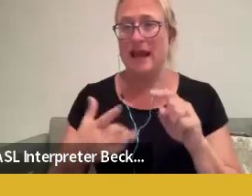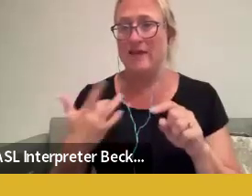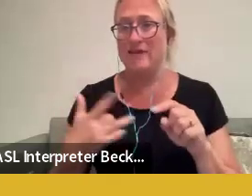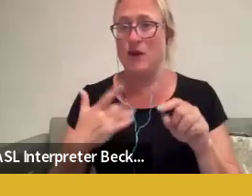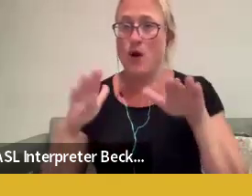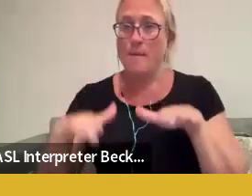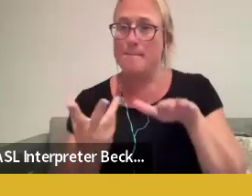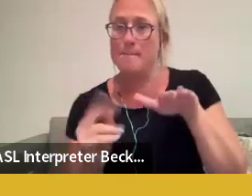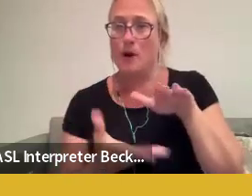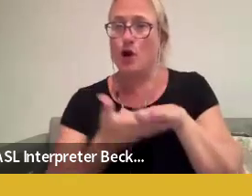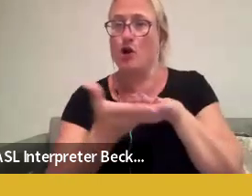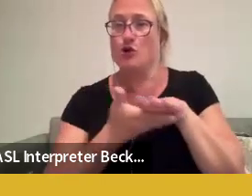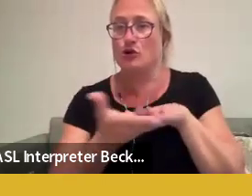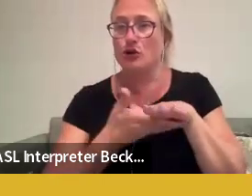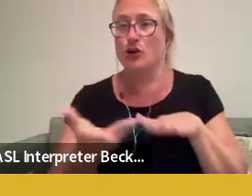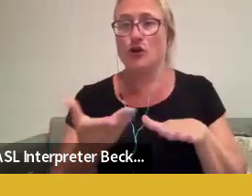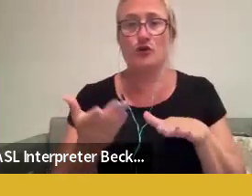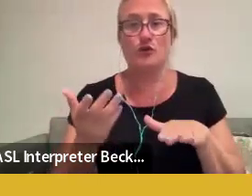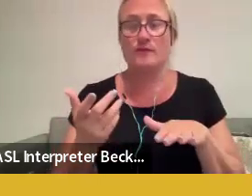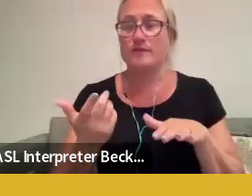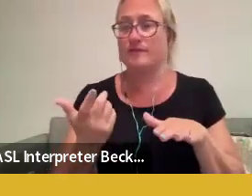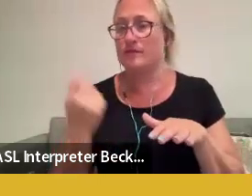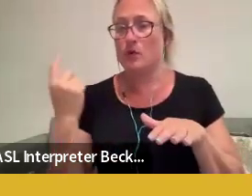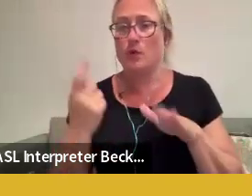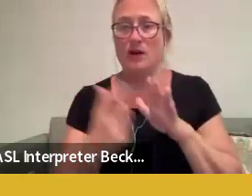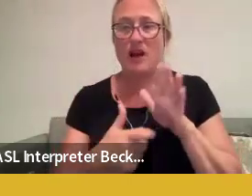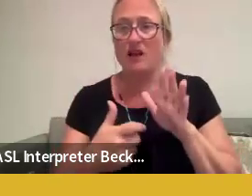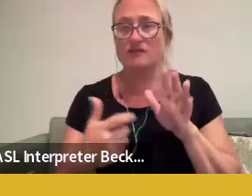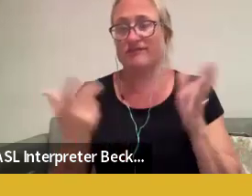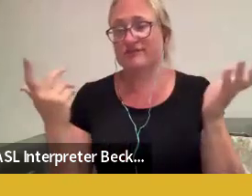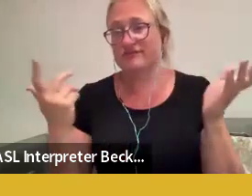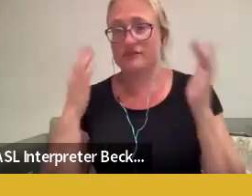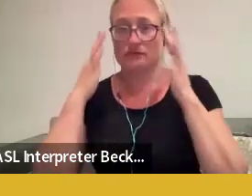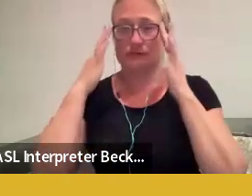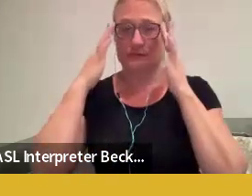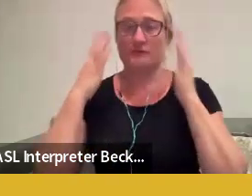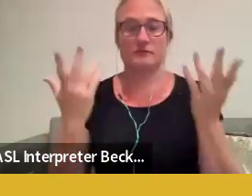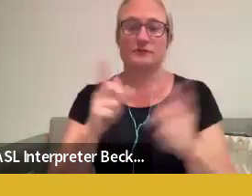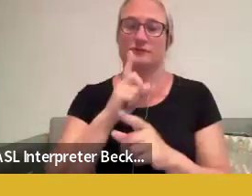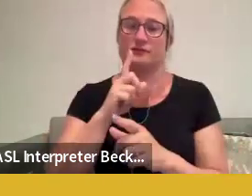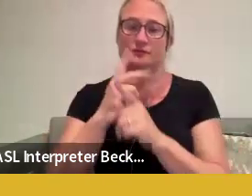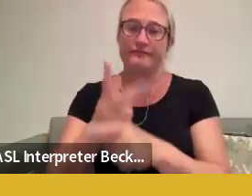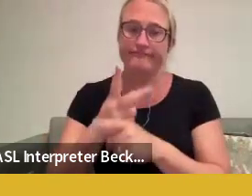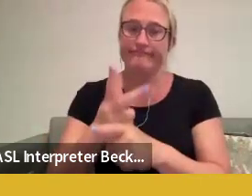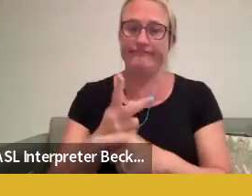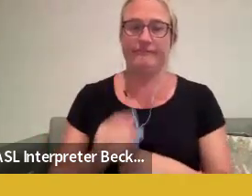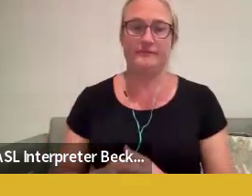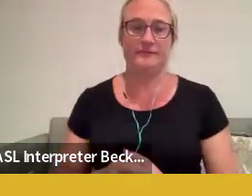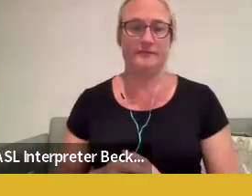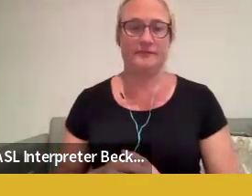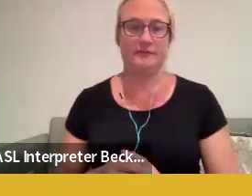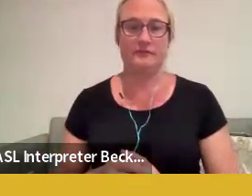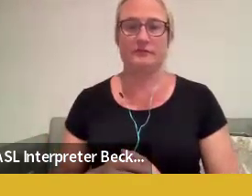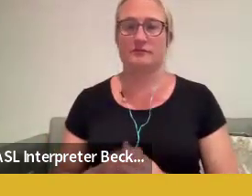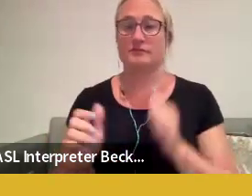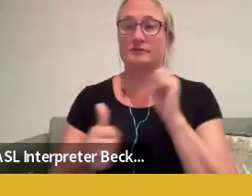on the cement or even a cut that you might get from a seashell on the beach. So you want to take special care with that. Most